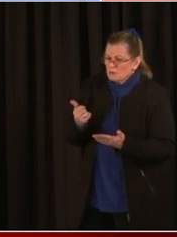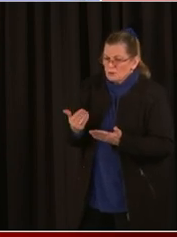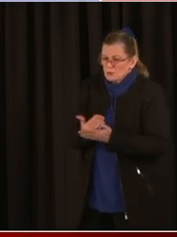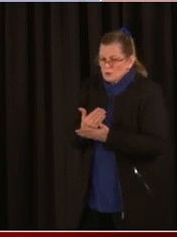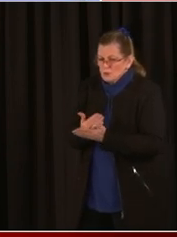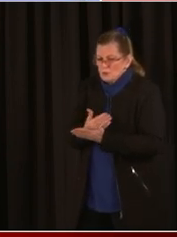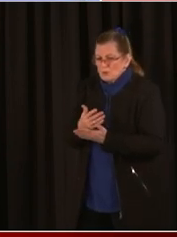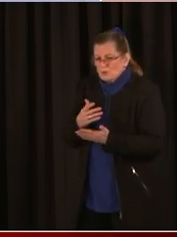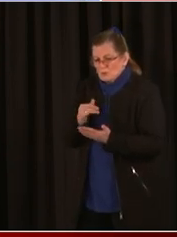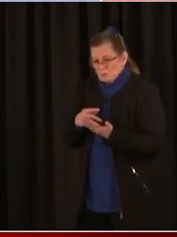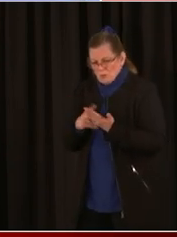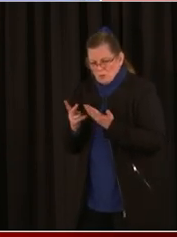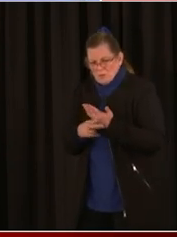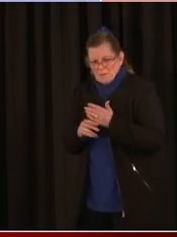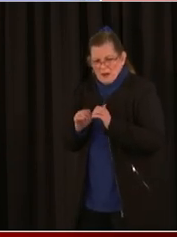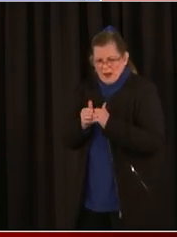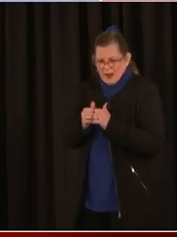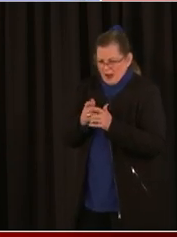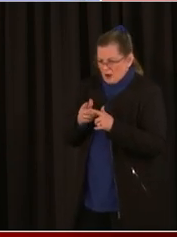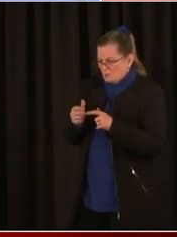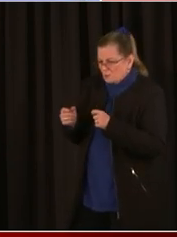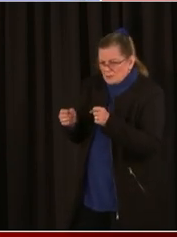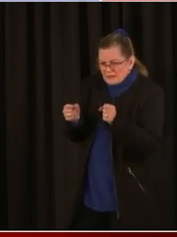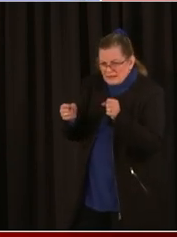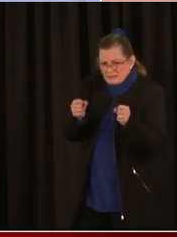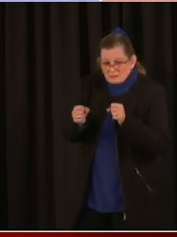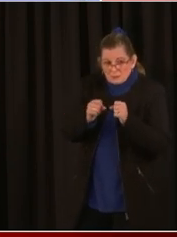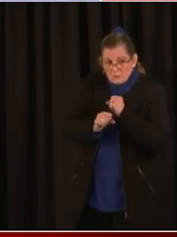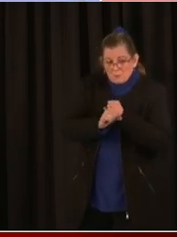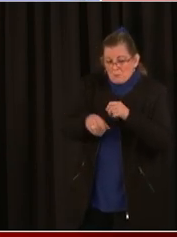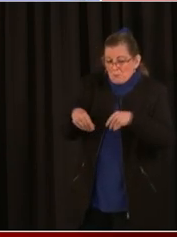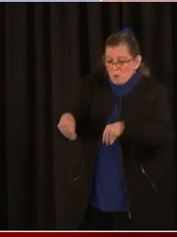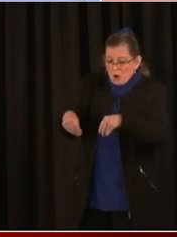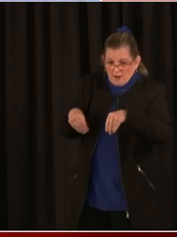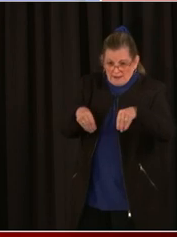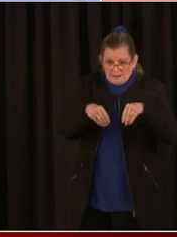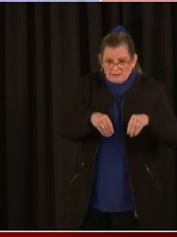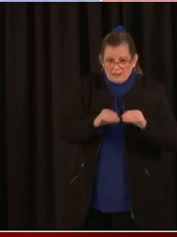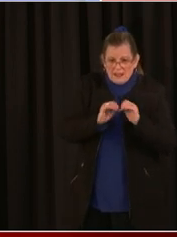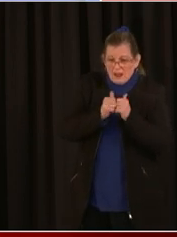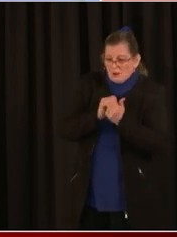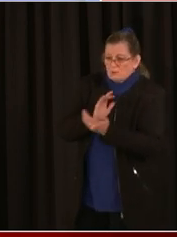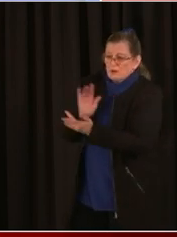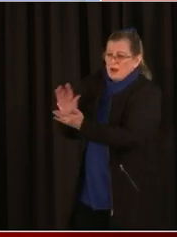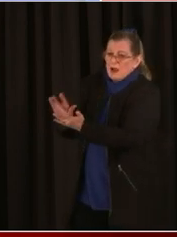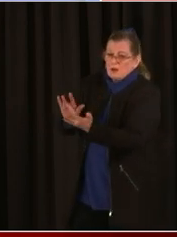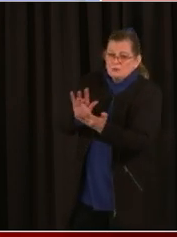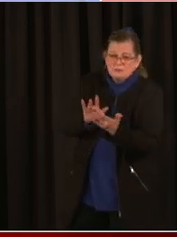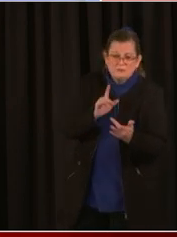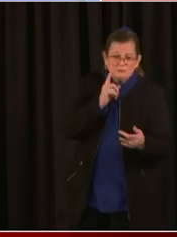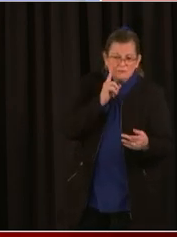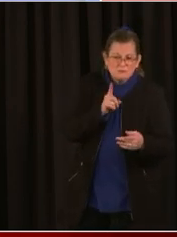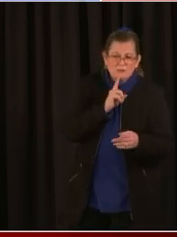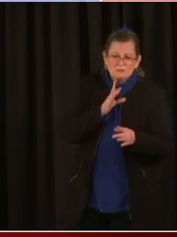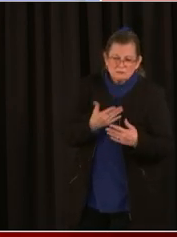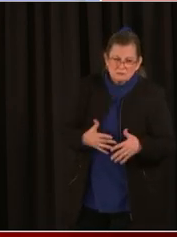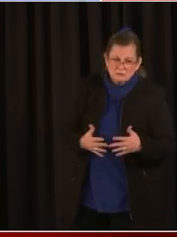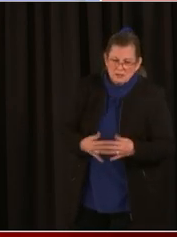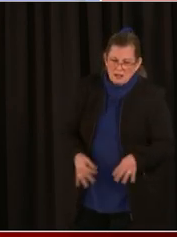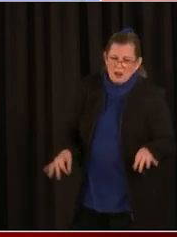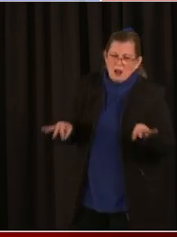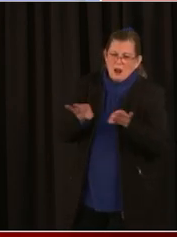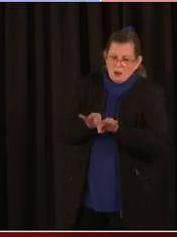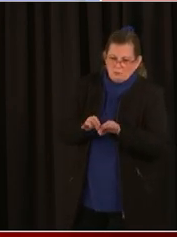place our social marketing materials, how we do our outreach with our mailers that are, we think, very critical to helping